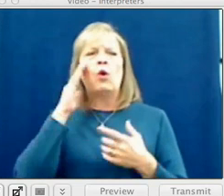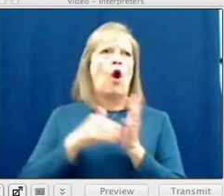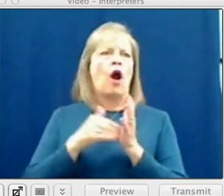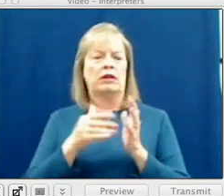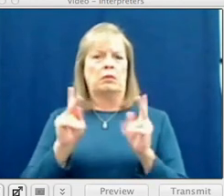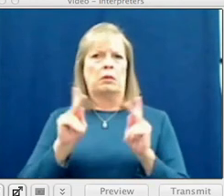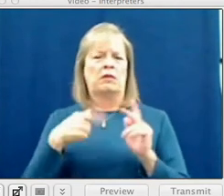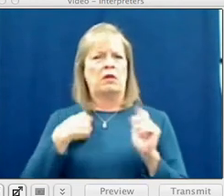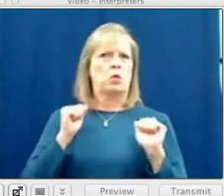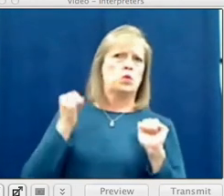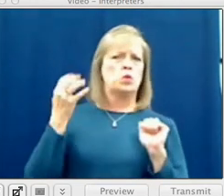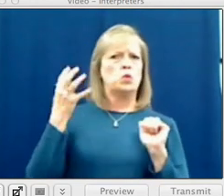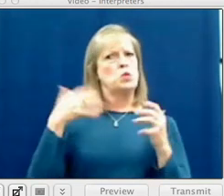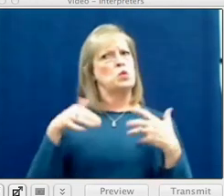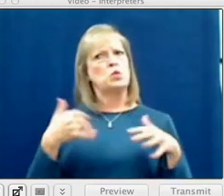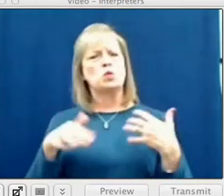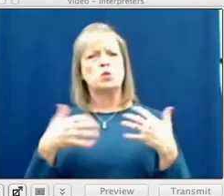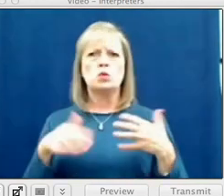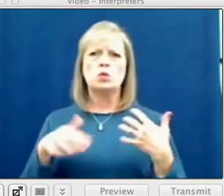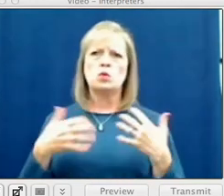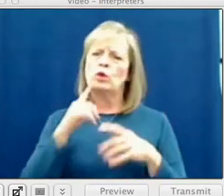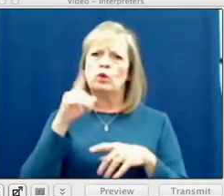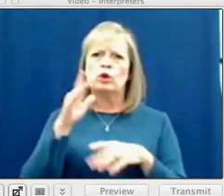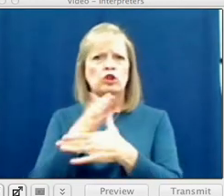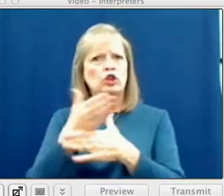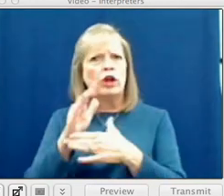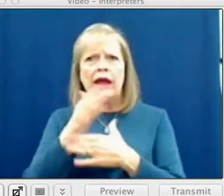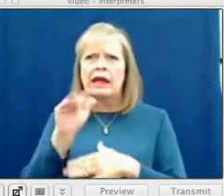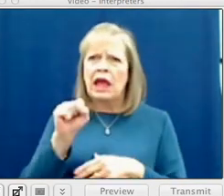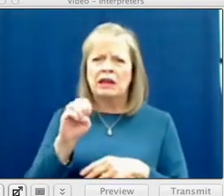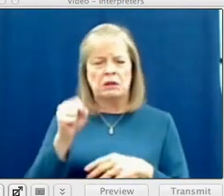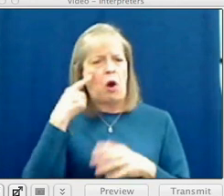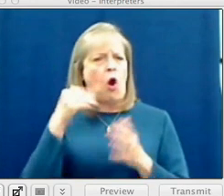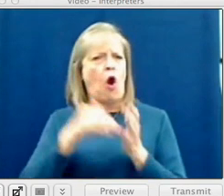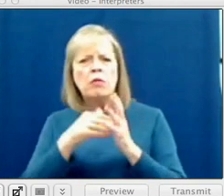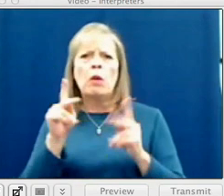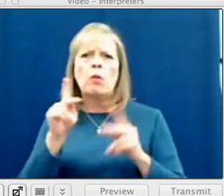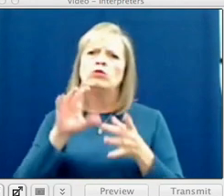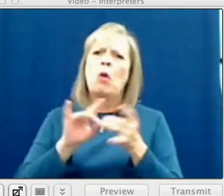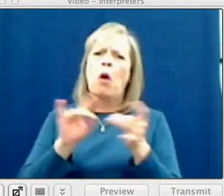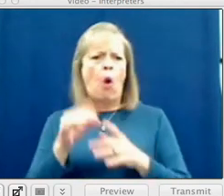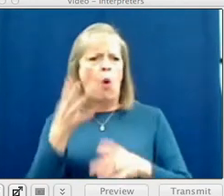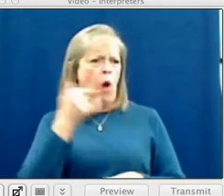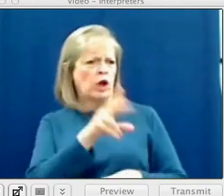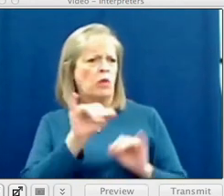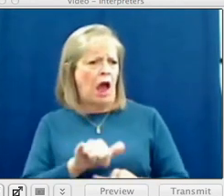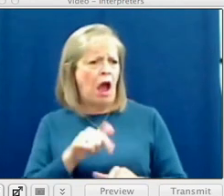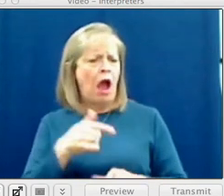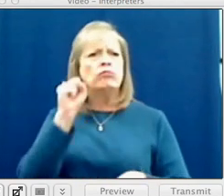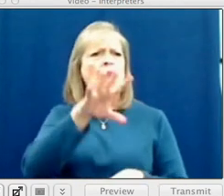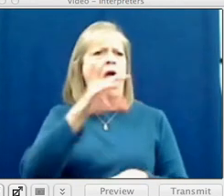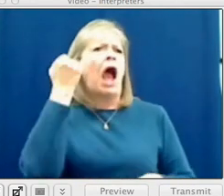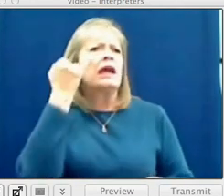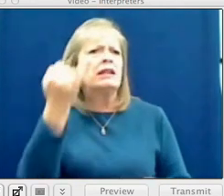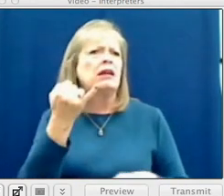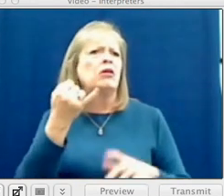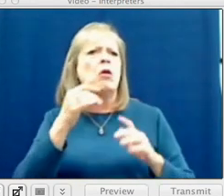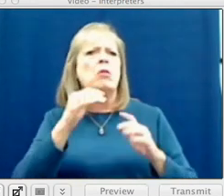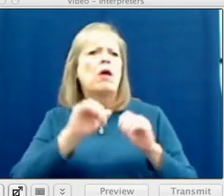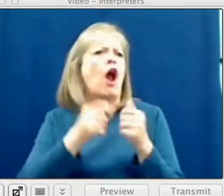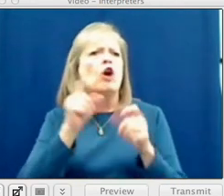provocative because people will want to say, well, I don't know why they did that, or I have an idea of what else they could have done, but we're not actually processing the